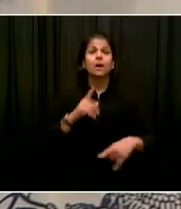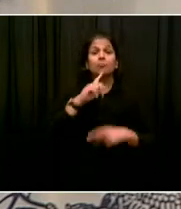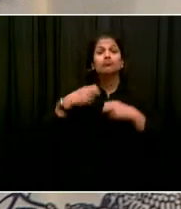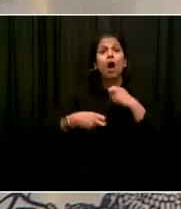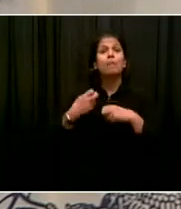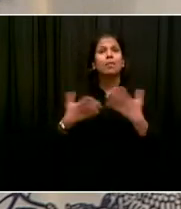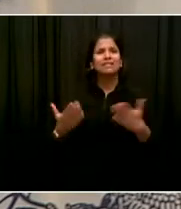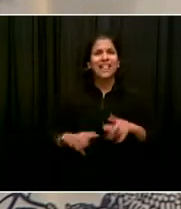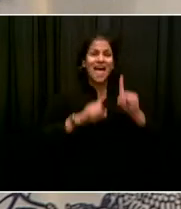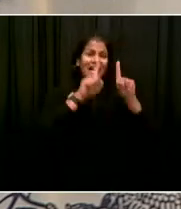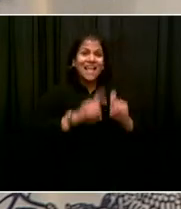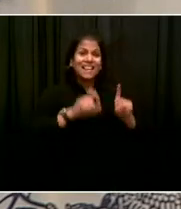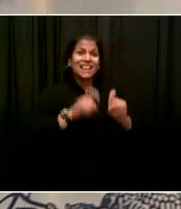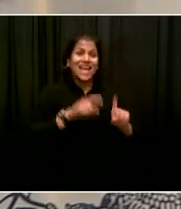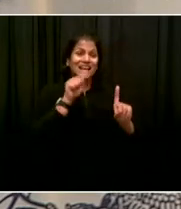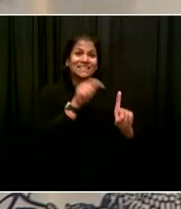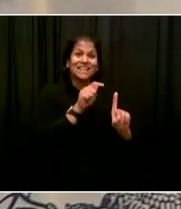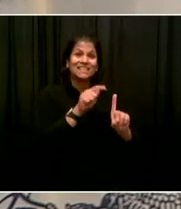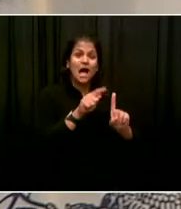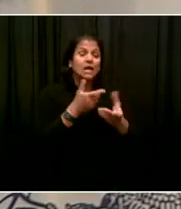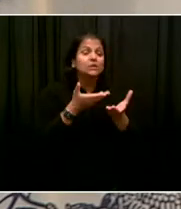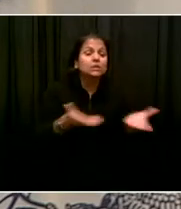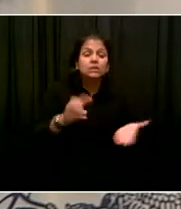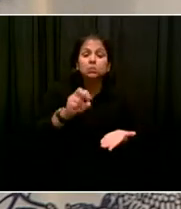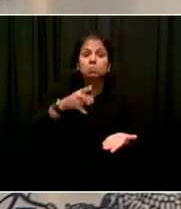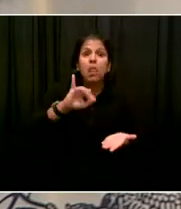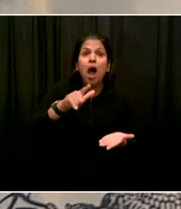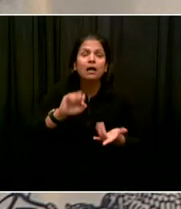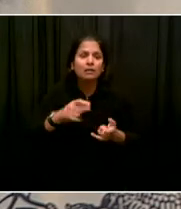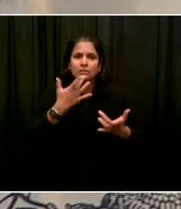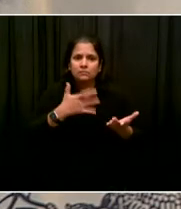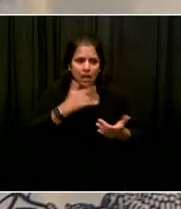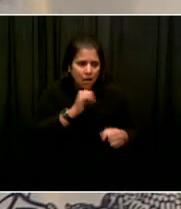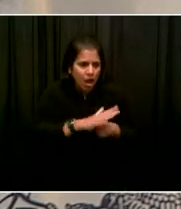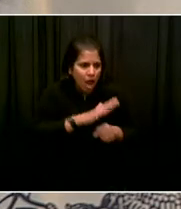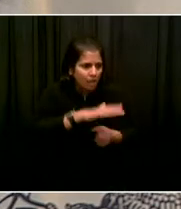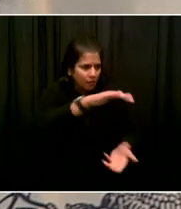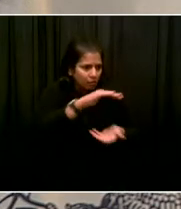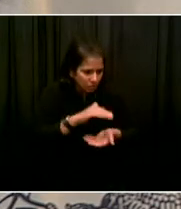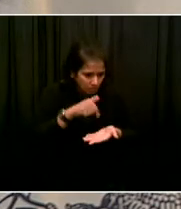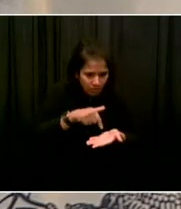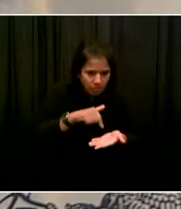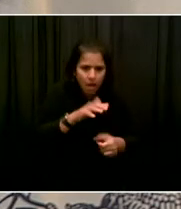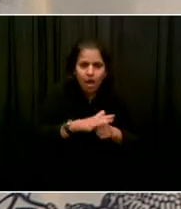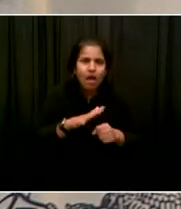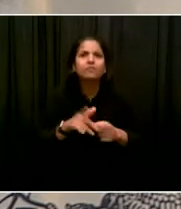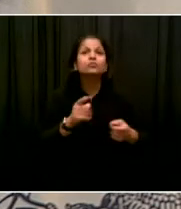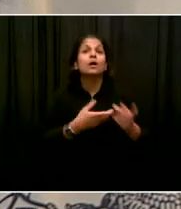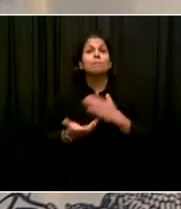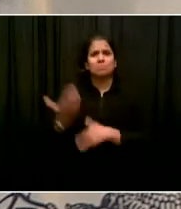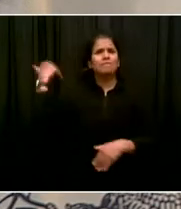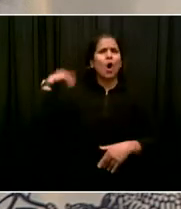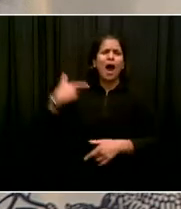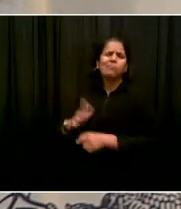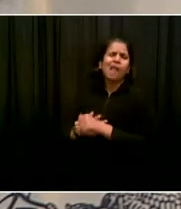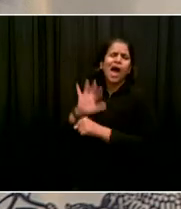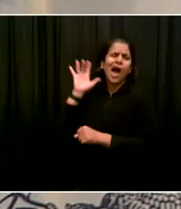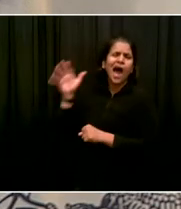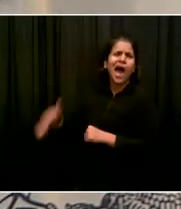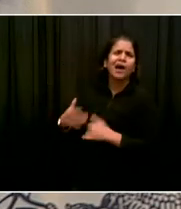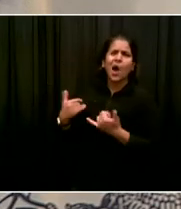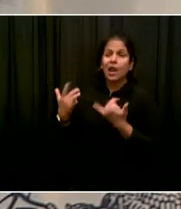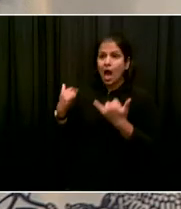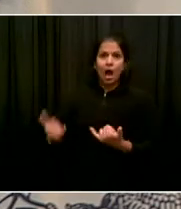It's a reality because this level, we've never seen anything like this before. And remember, testing's crucial, but job one is